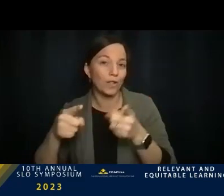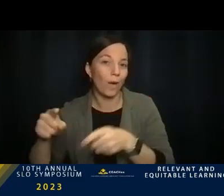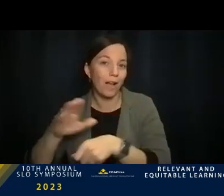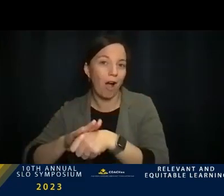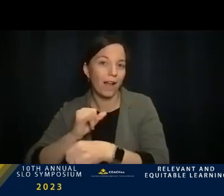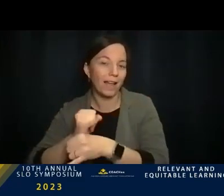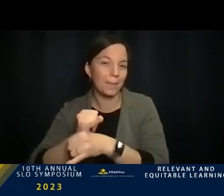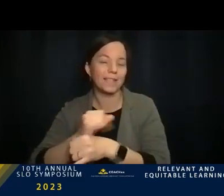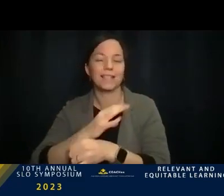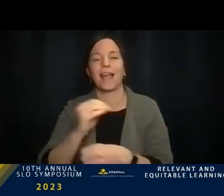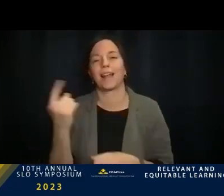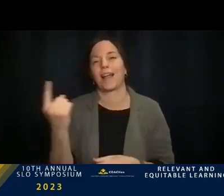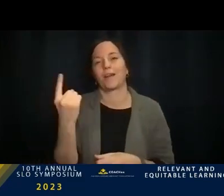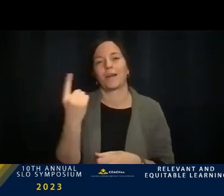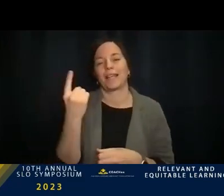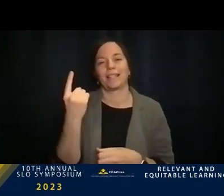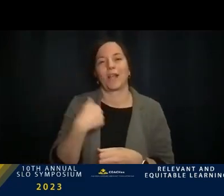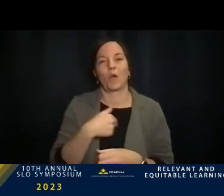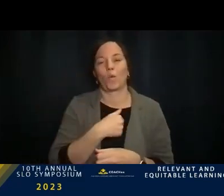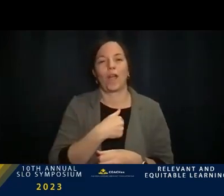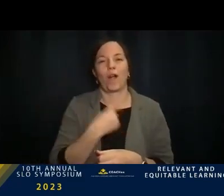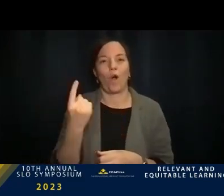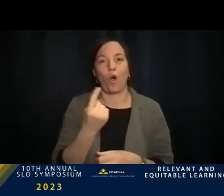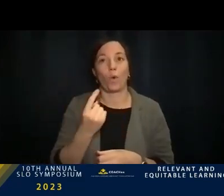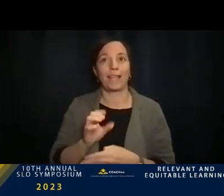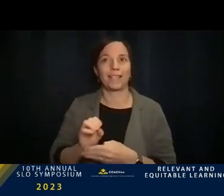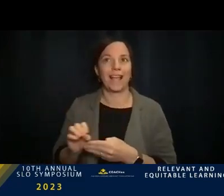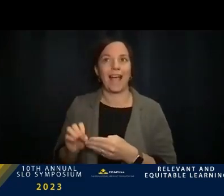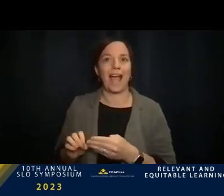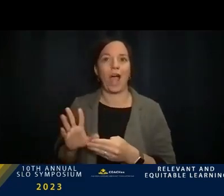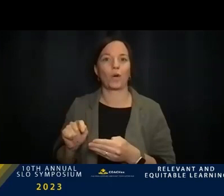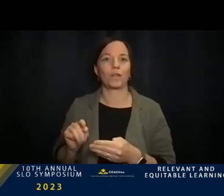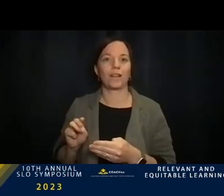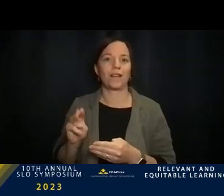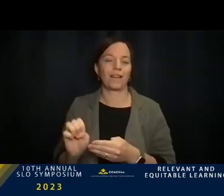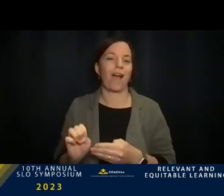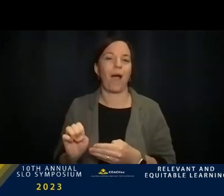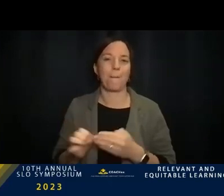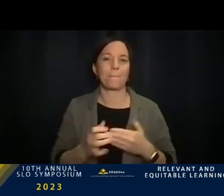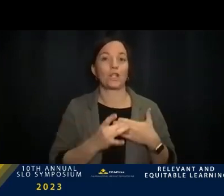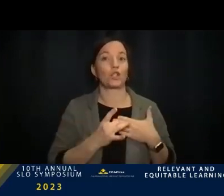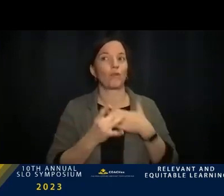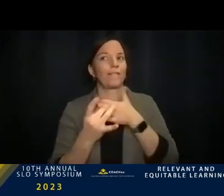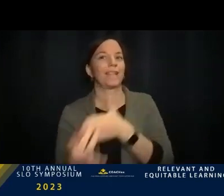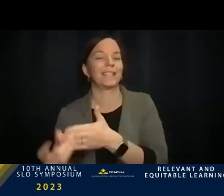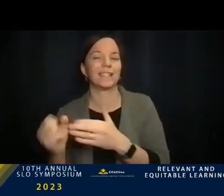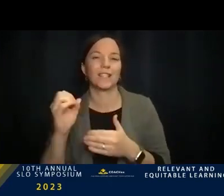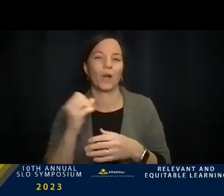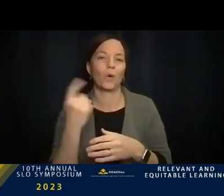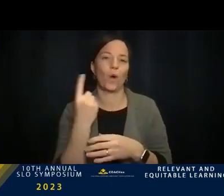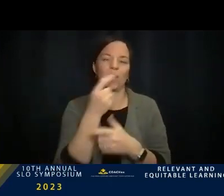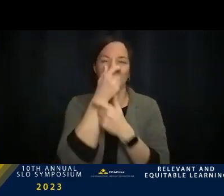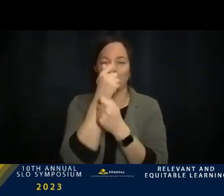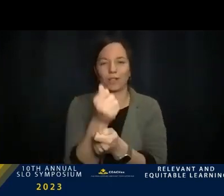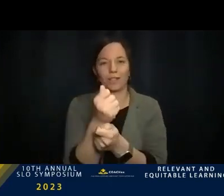always, we are always outcome driven. We are always interested in